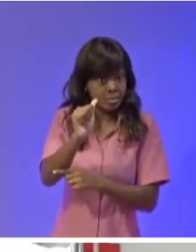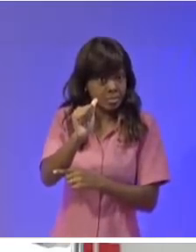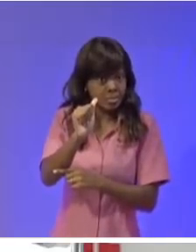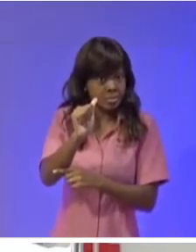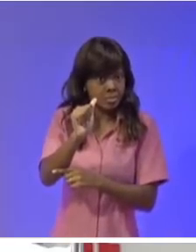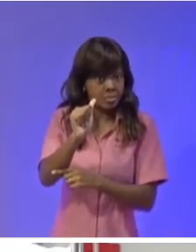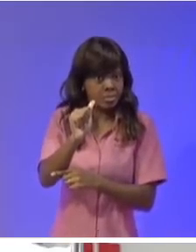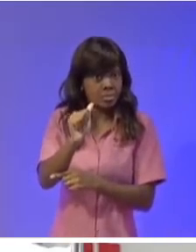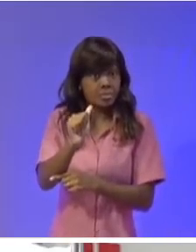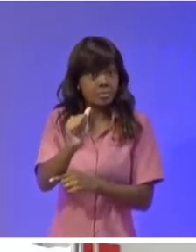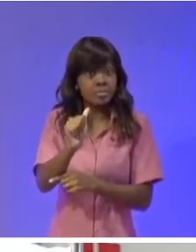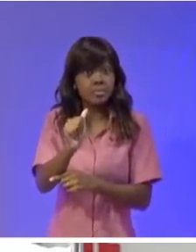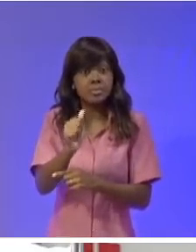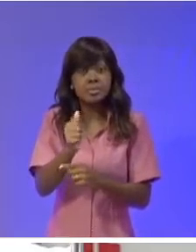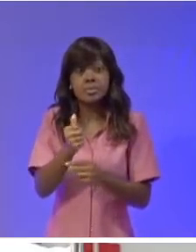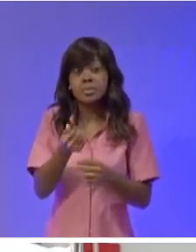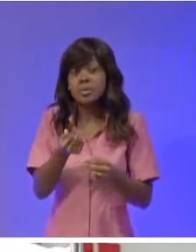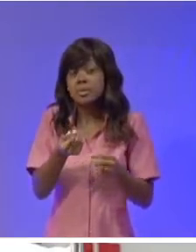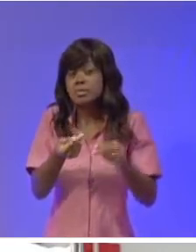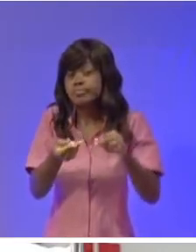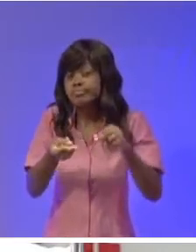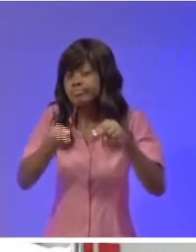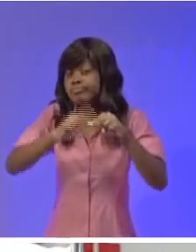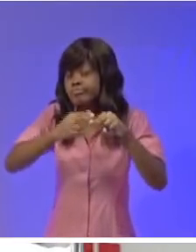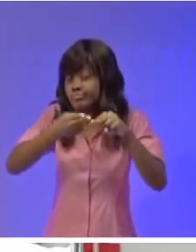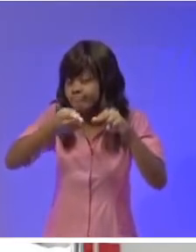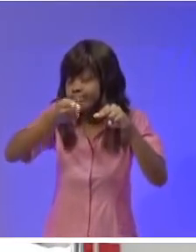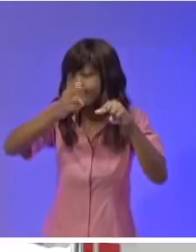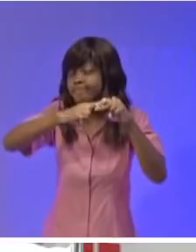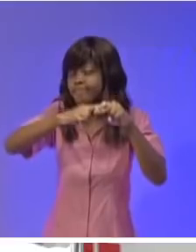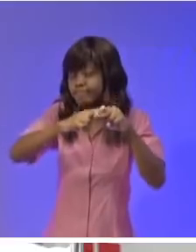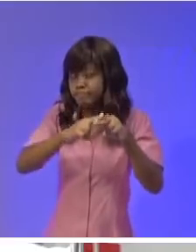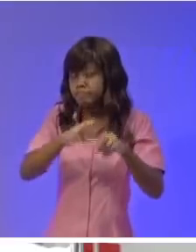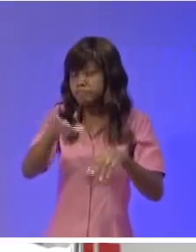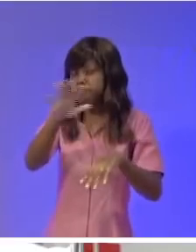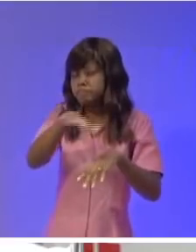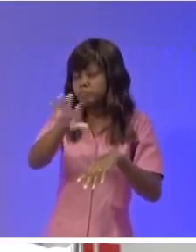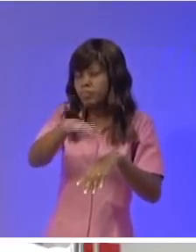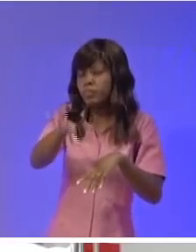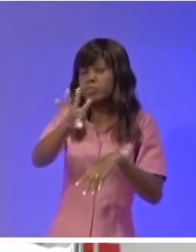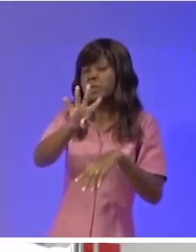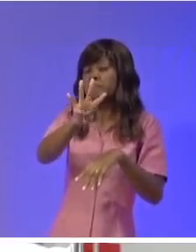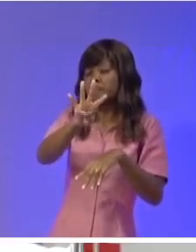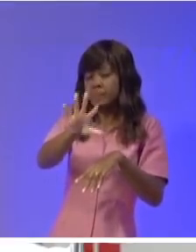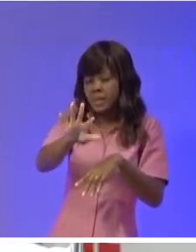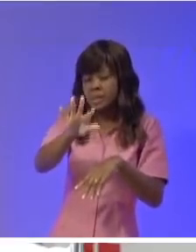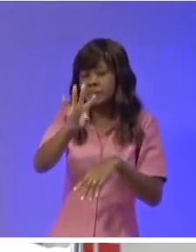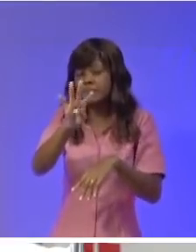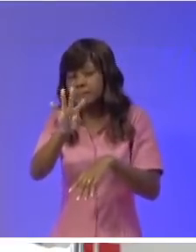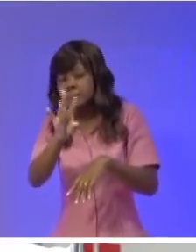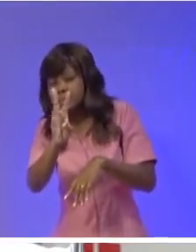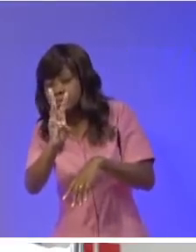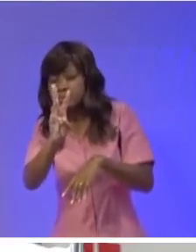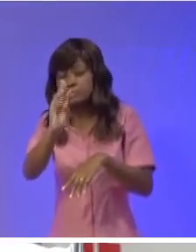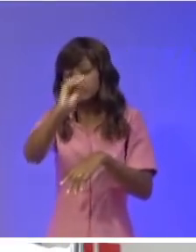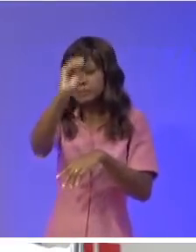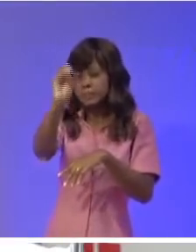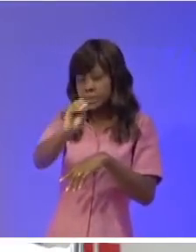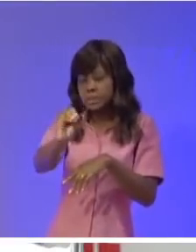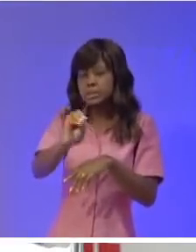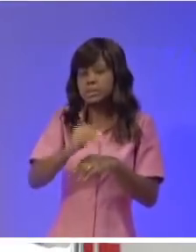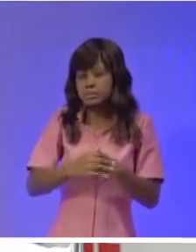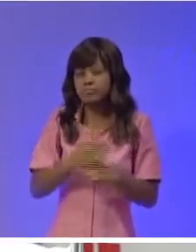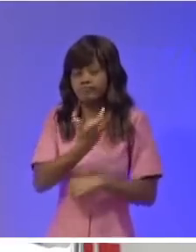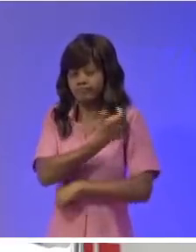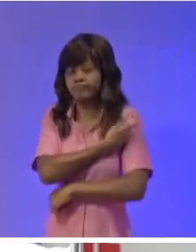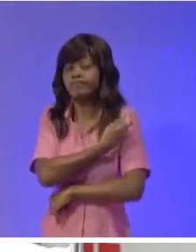up from 45 or 48 to 65. We are seeing the two RHAs that we are